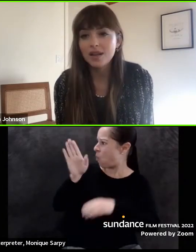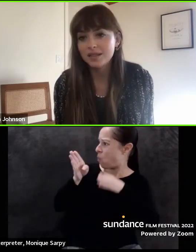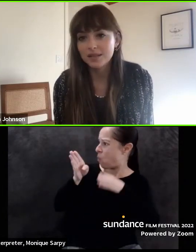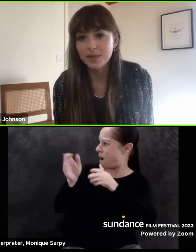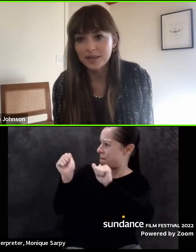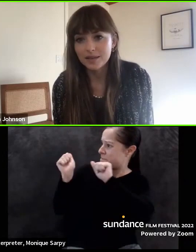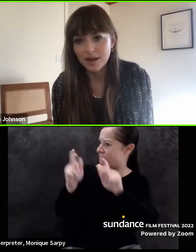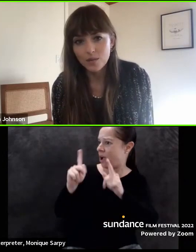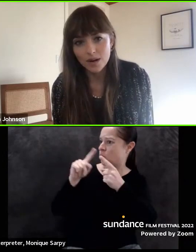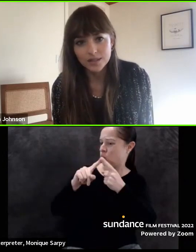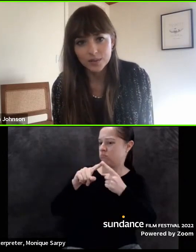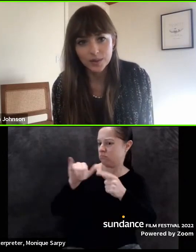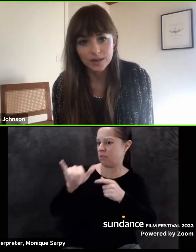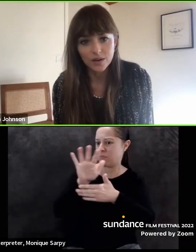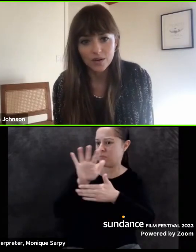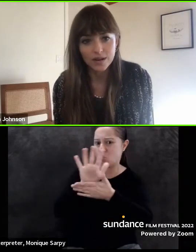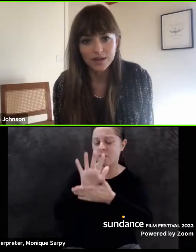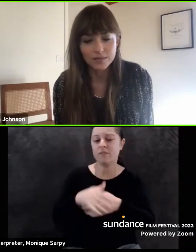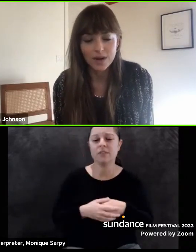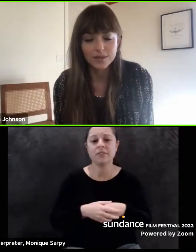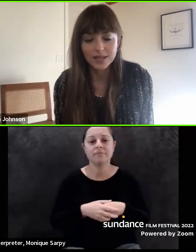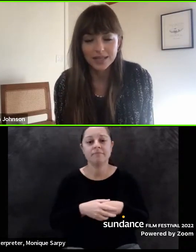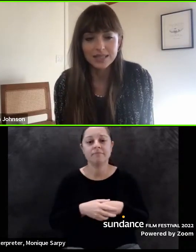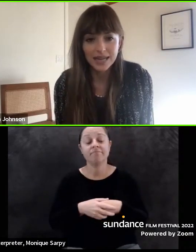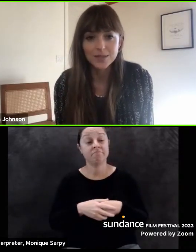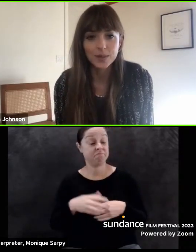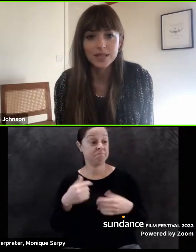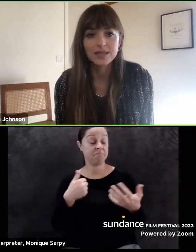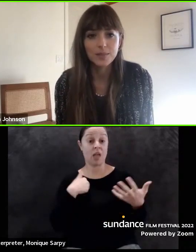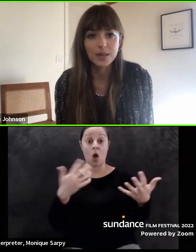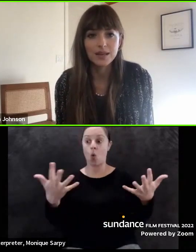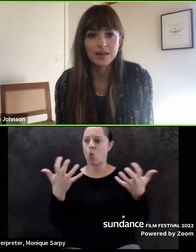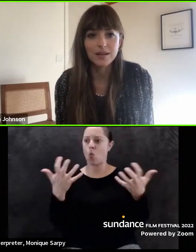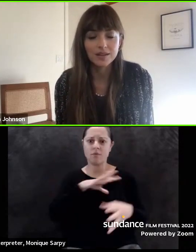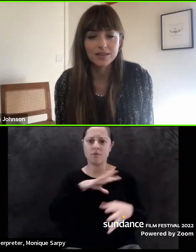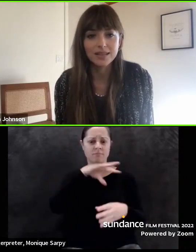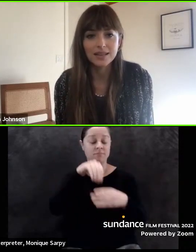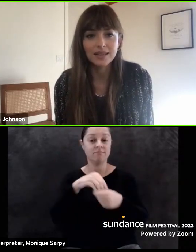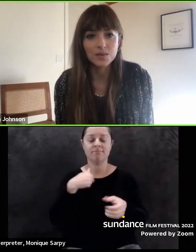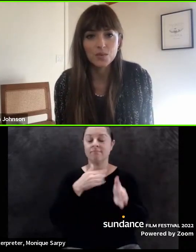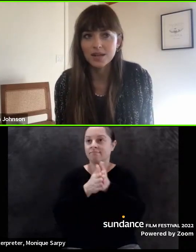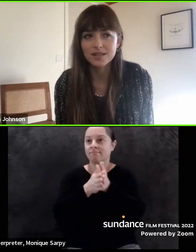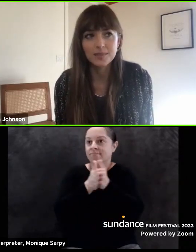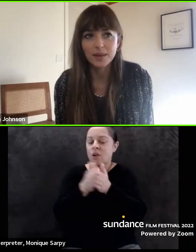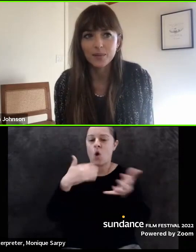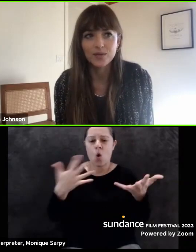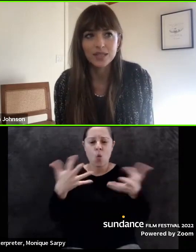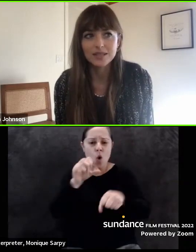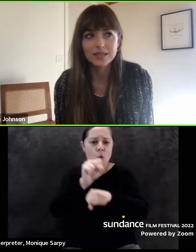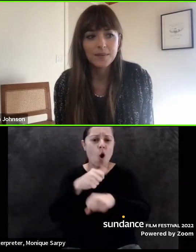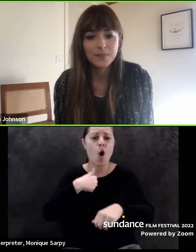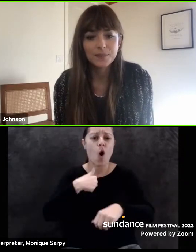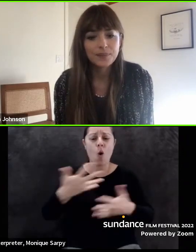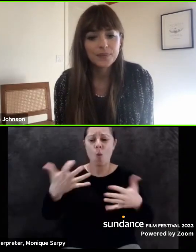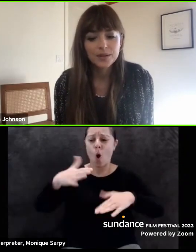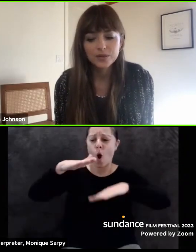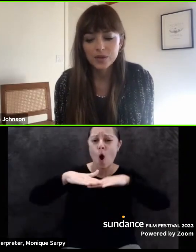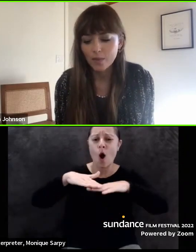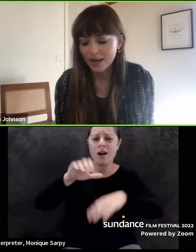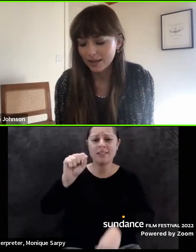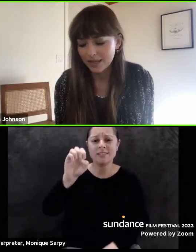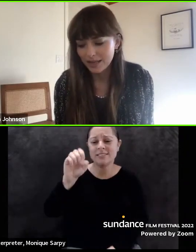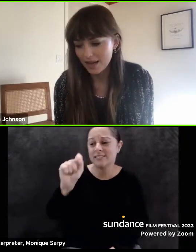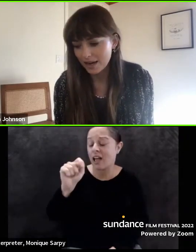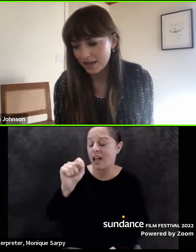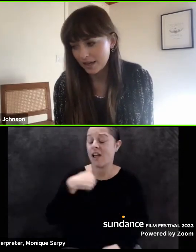I wanted to work. I was desperate to be on set. I wanted to make movies